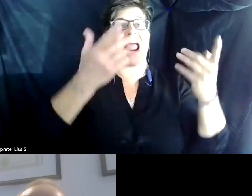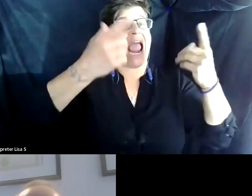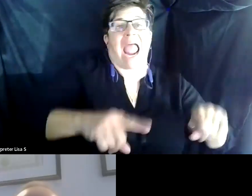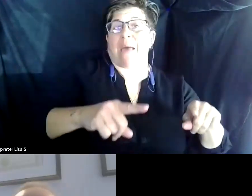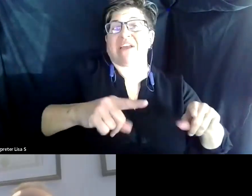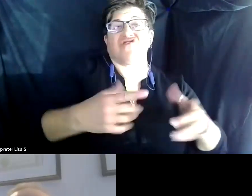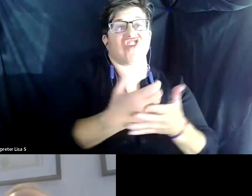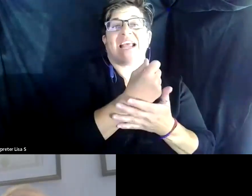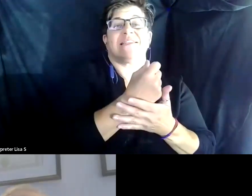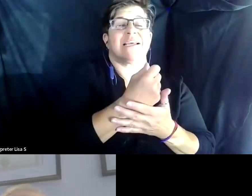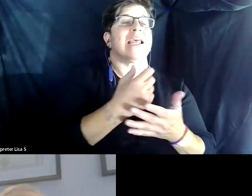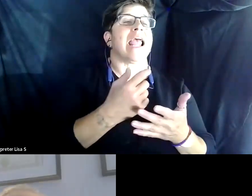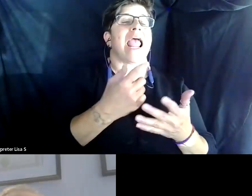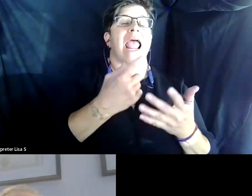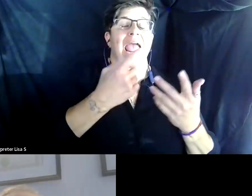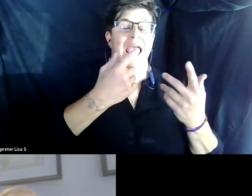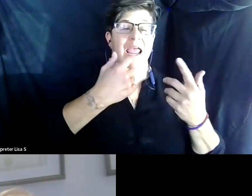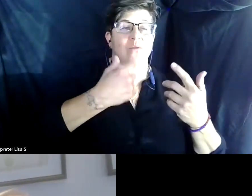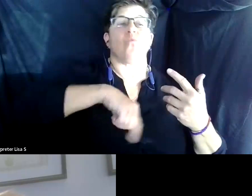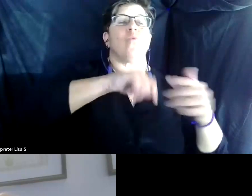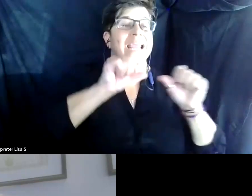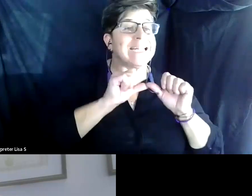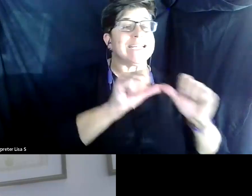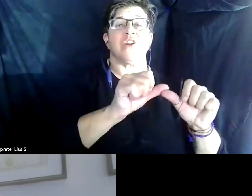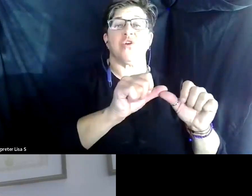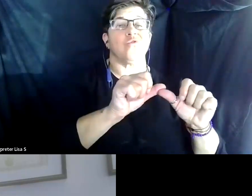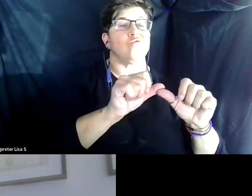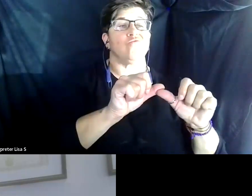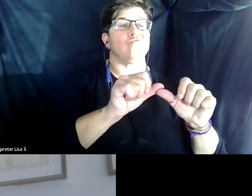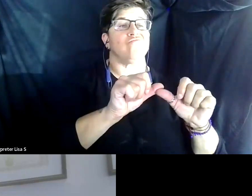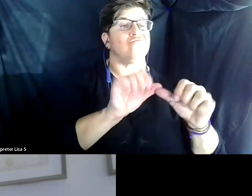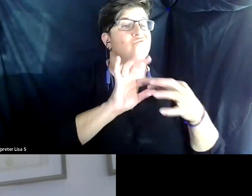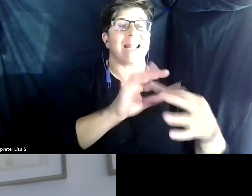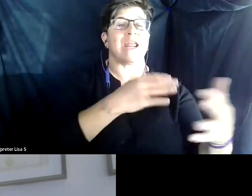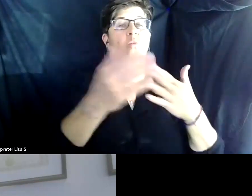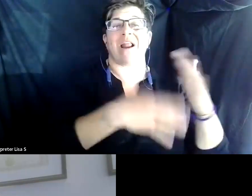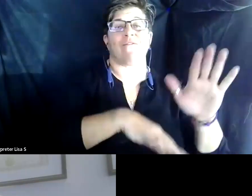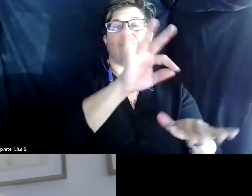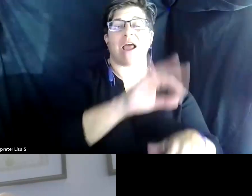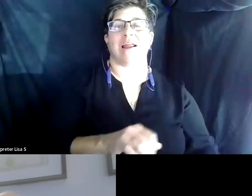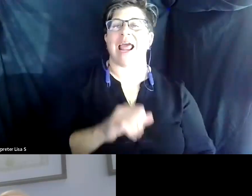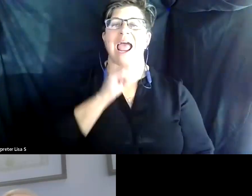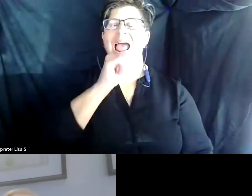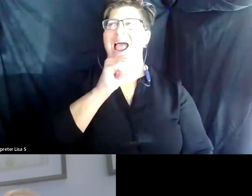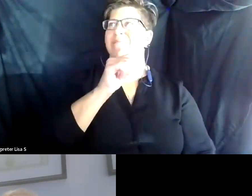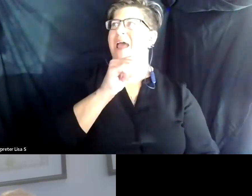with what we have, what we find. It's not. I don't find